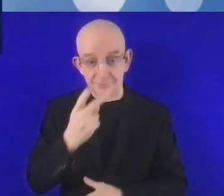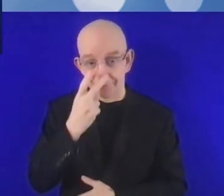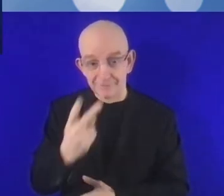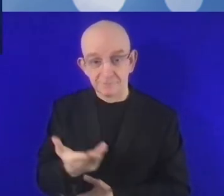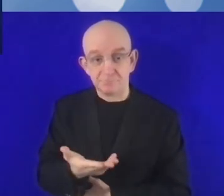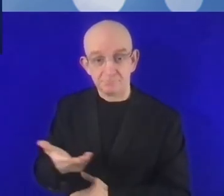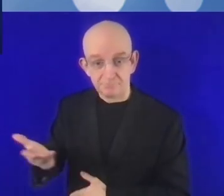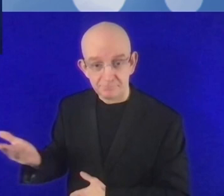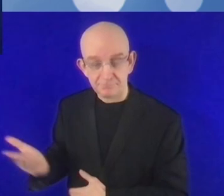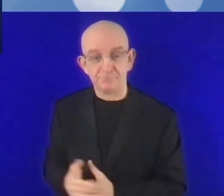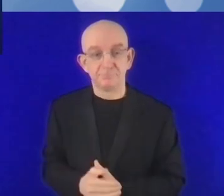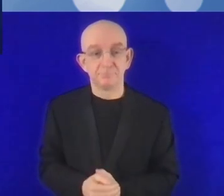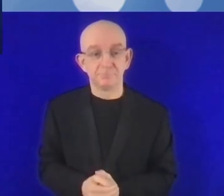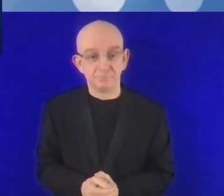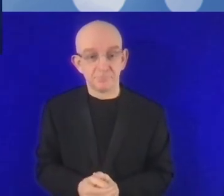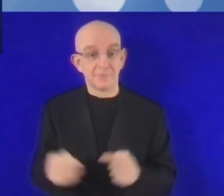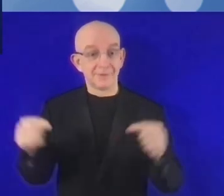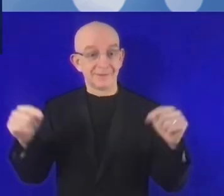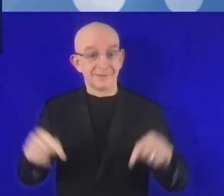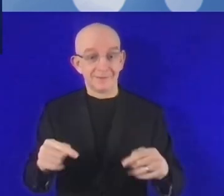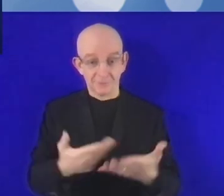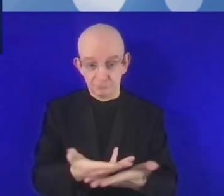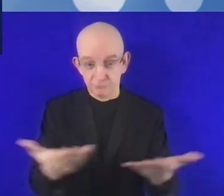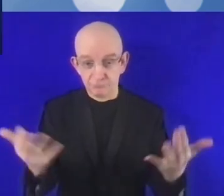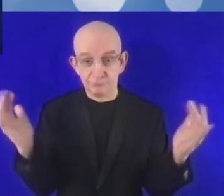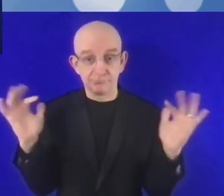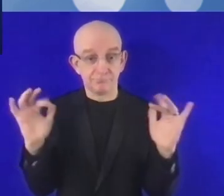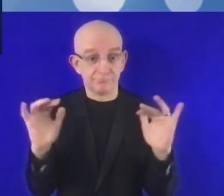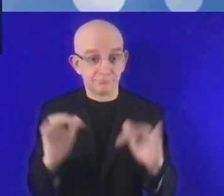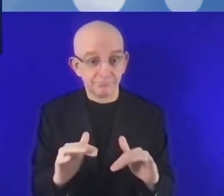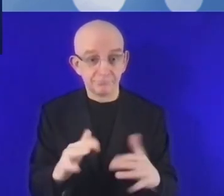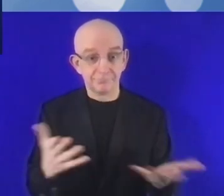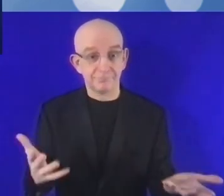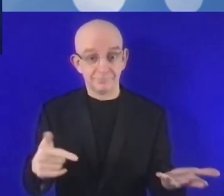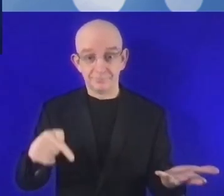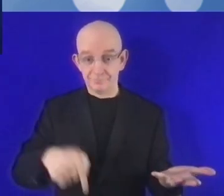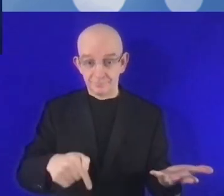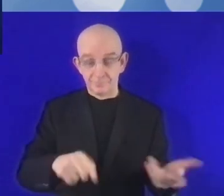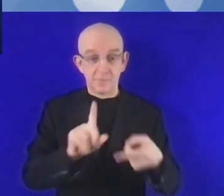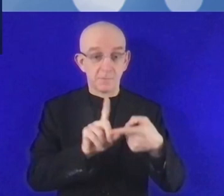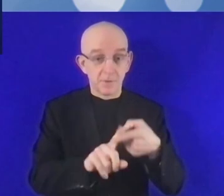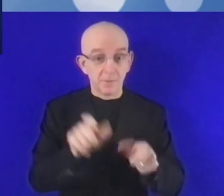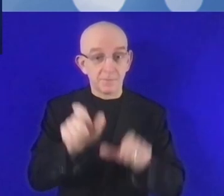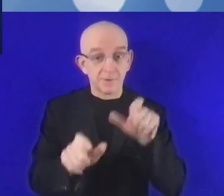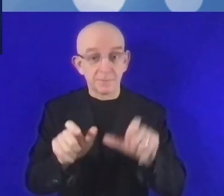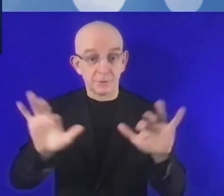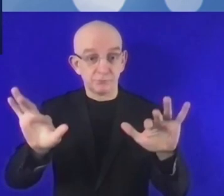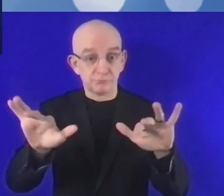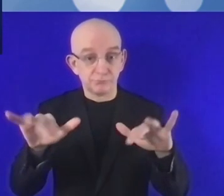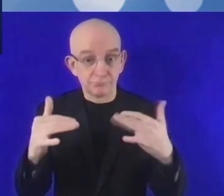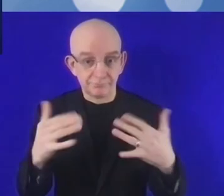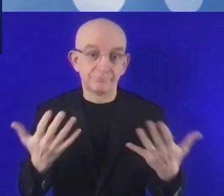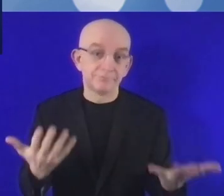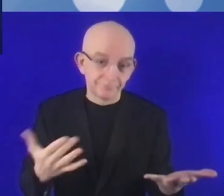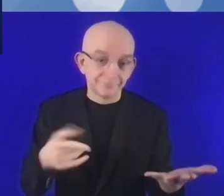online due to the current pandemic situation, only shows the significance of the digital space in